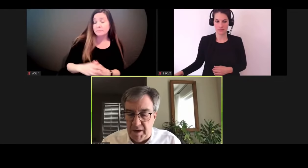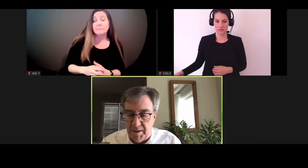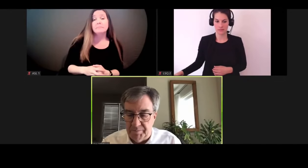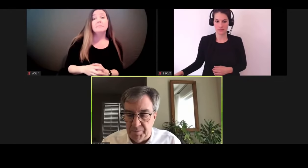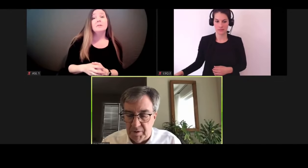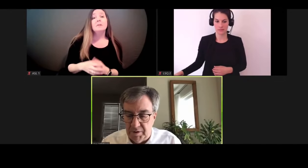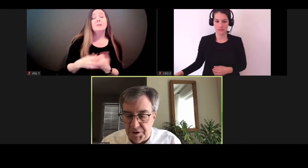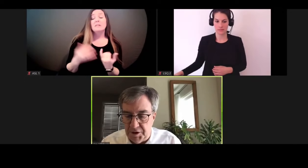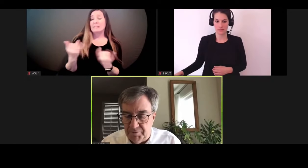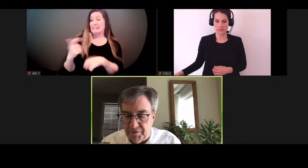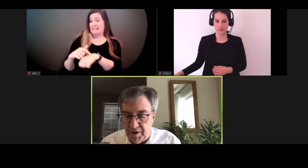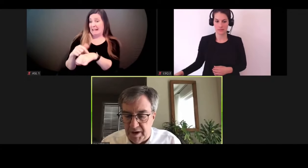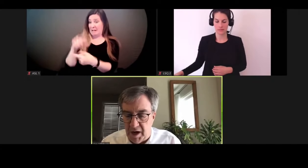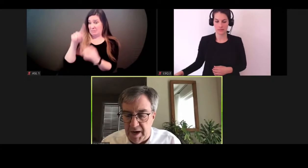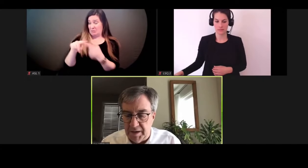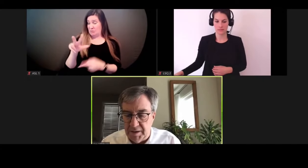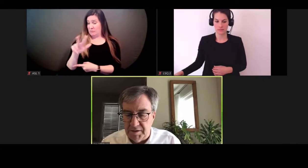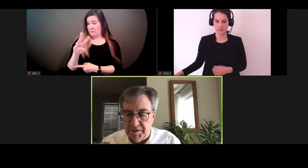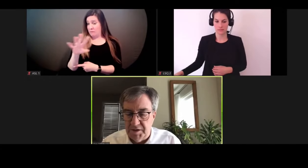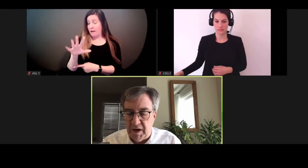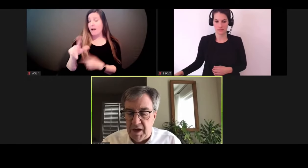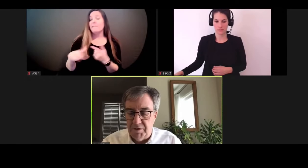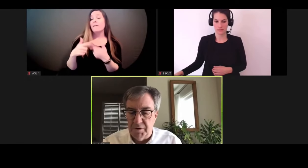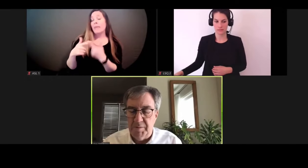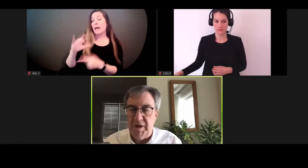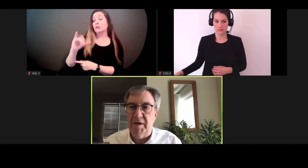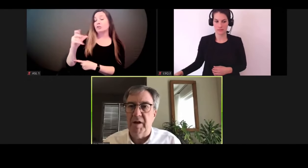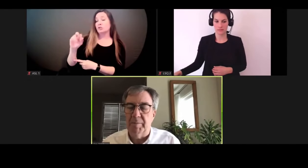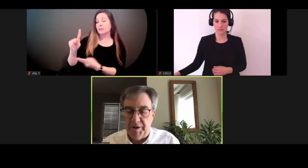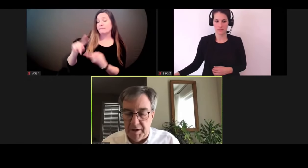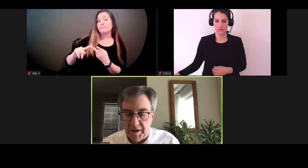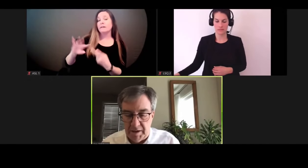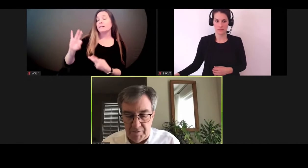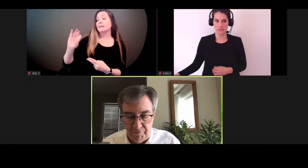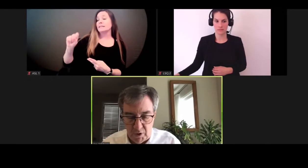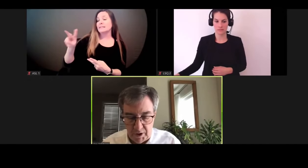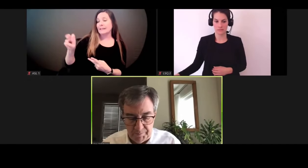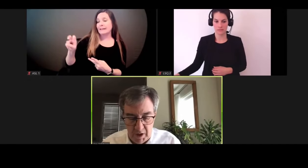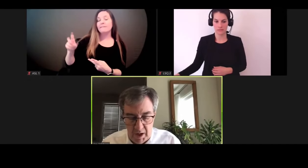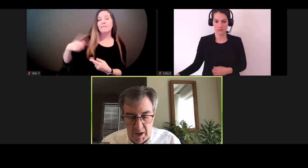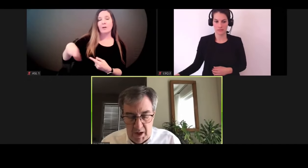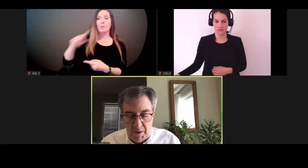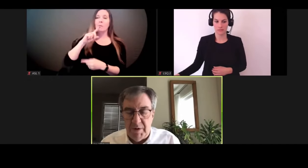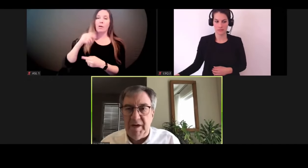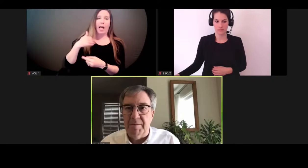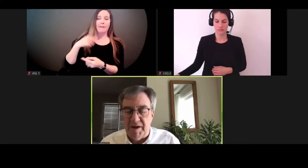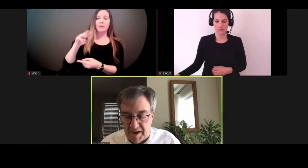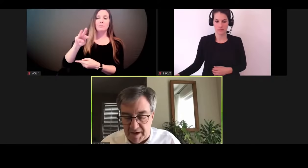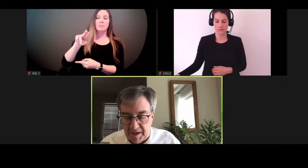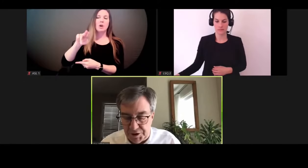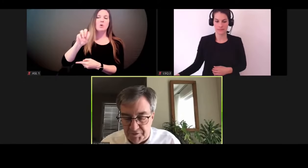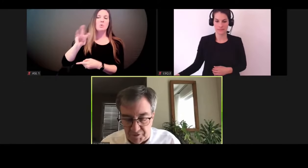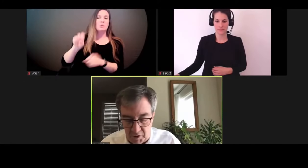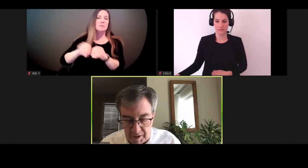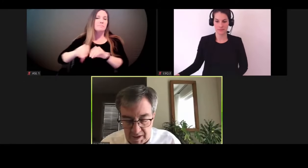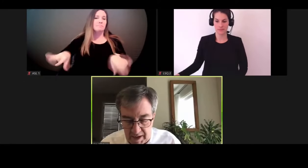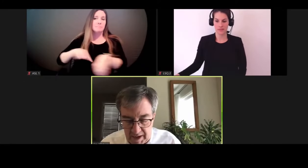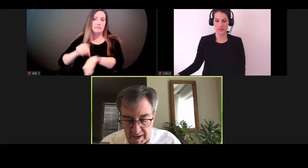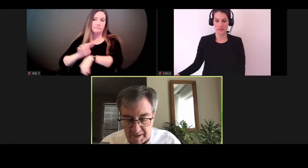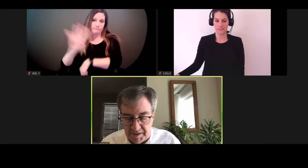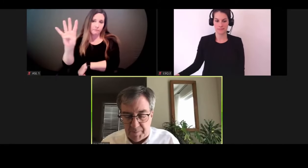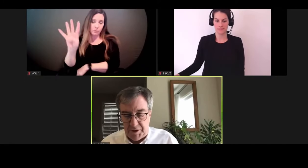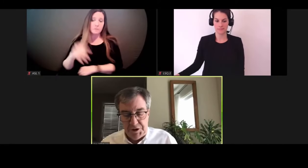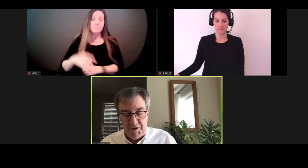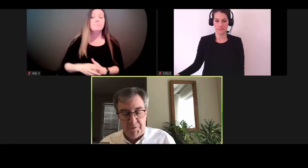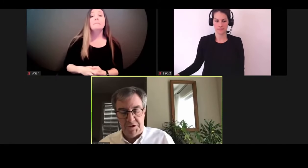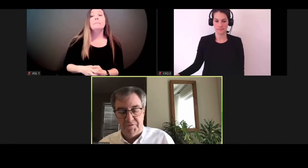then the chief and I and Steve Kay are doing a media availability at 4. I want to begin by thanking Chief Slowly and